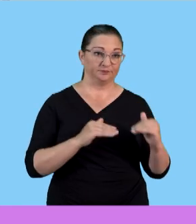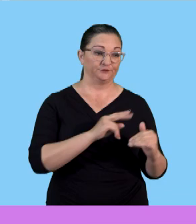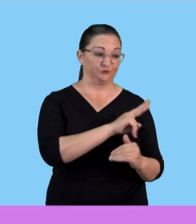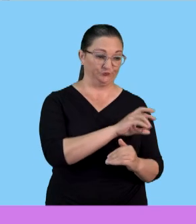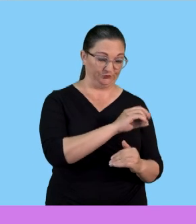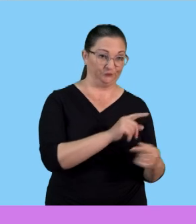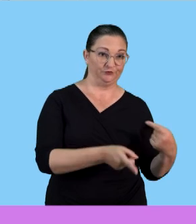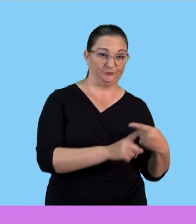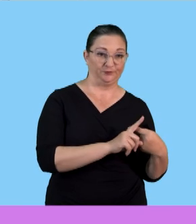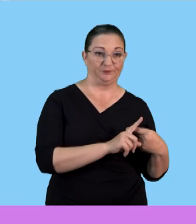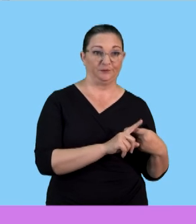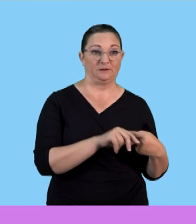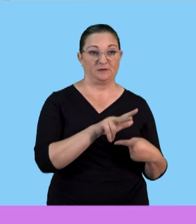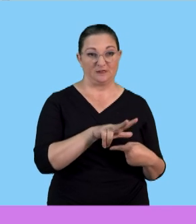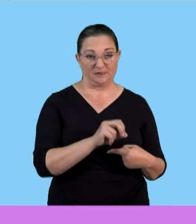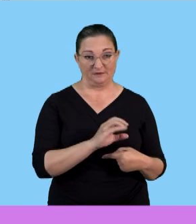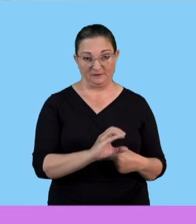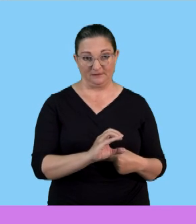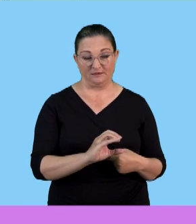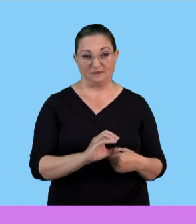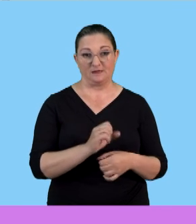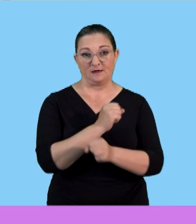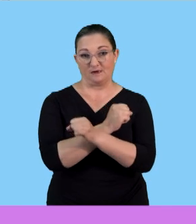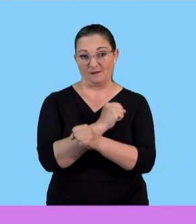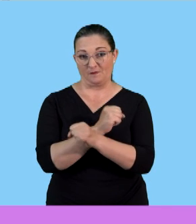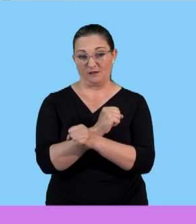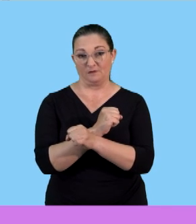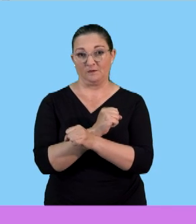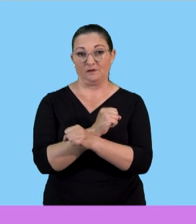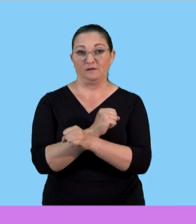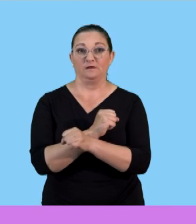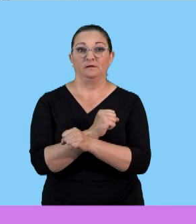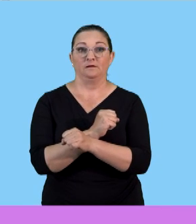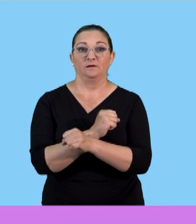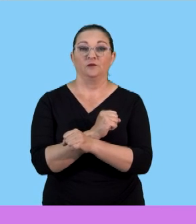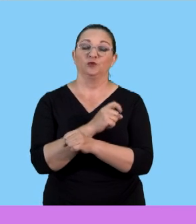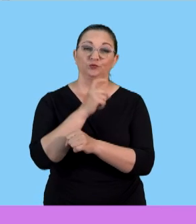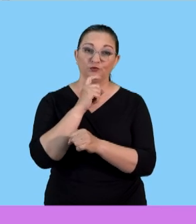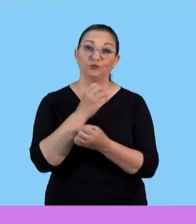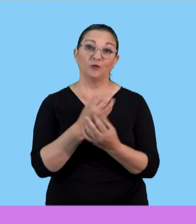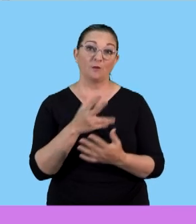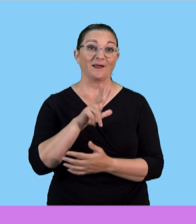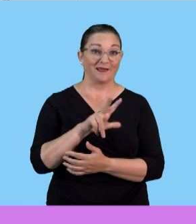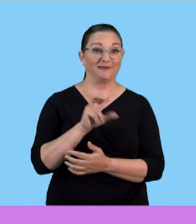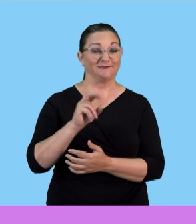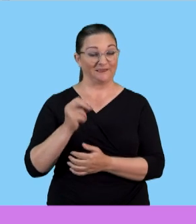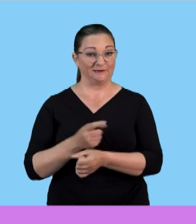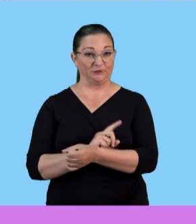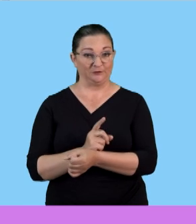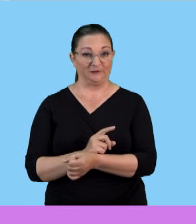the standard value of 200 plus 80 cents multiplied by, we have